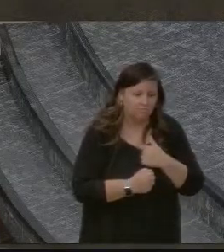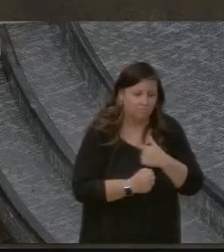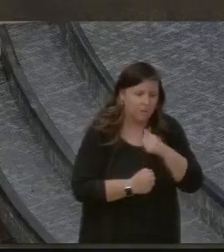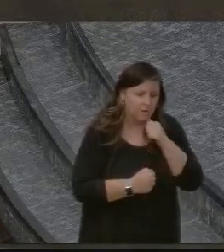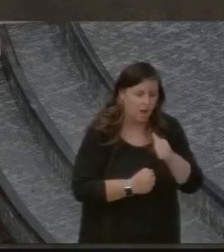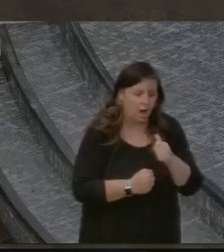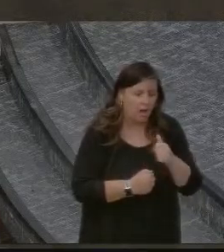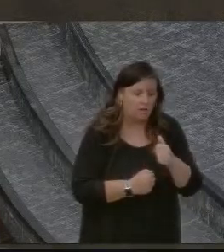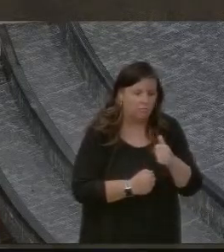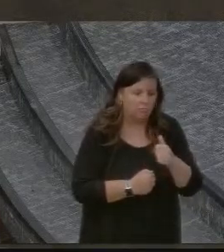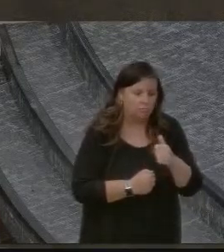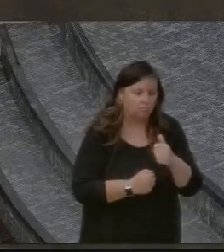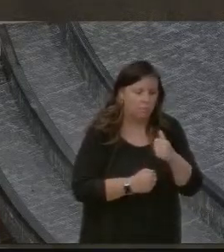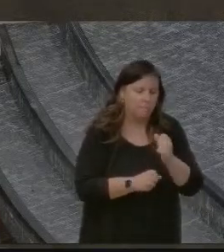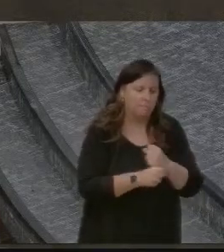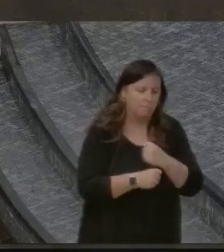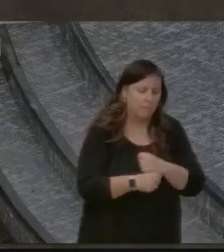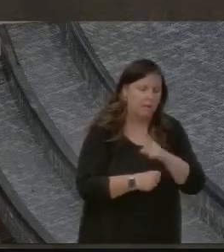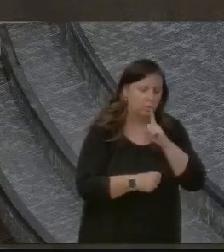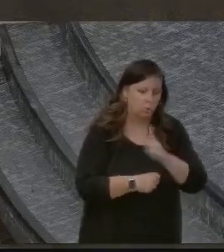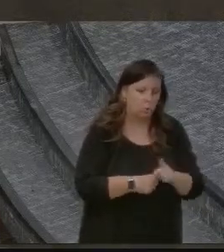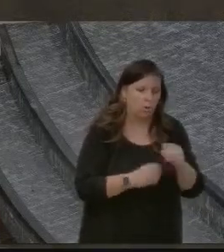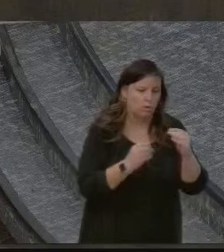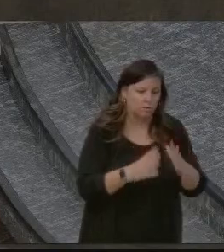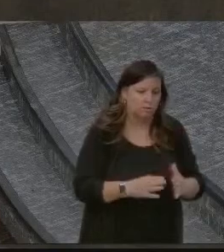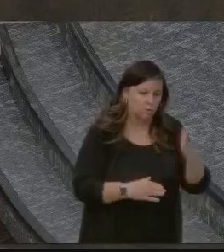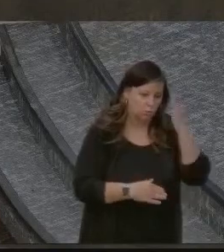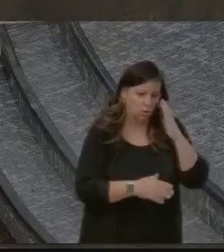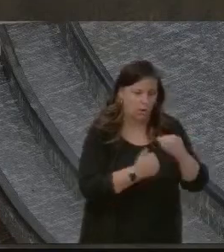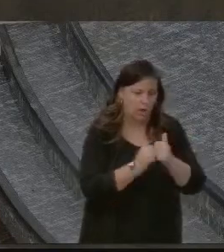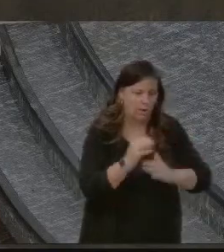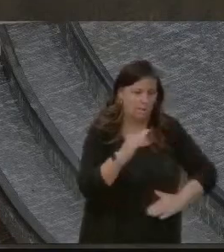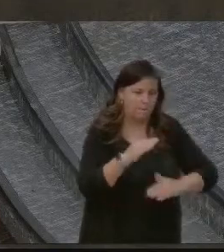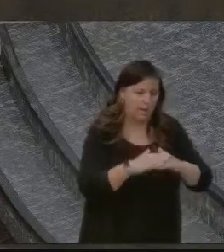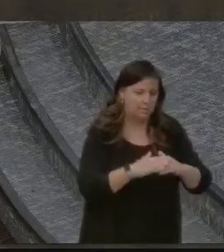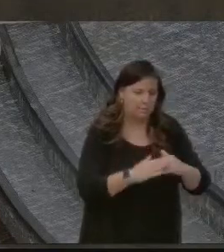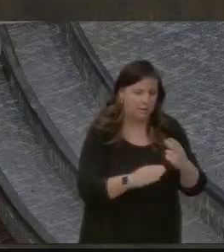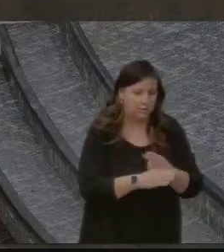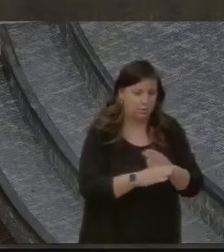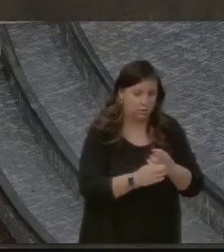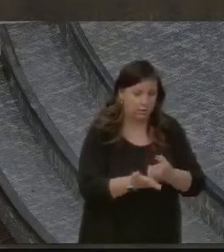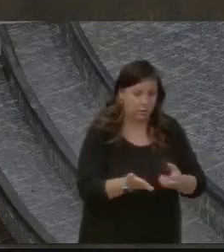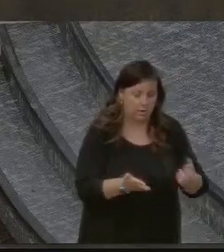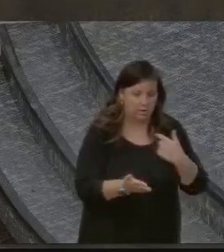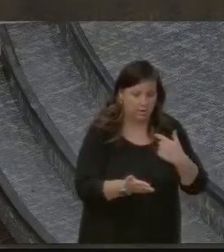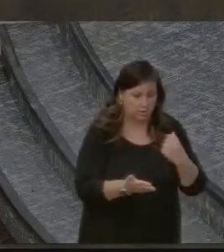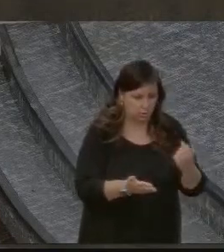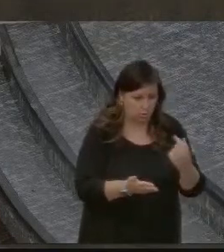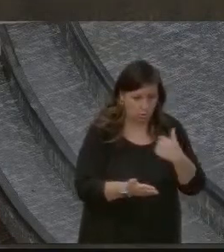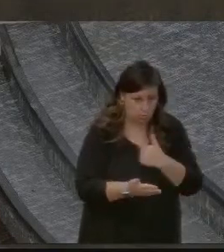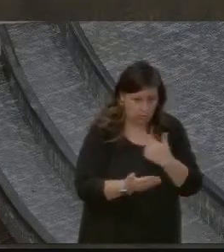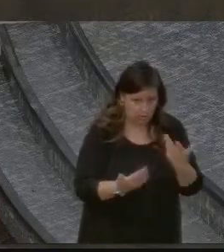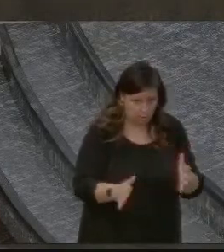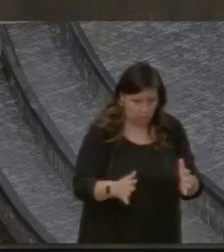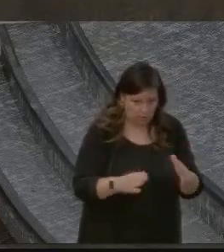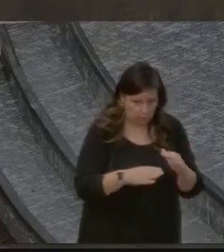teachers fully understand how to maximize the use of resources. Yes, So ma'am. will that be done? Yes, so we actually had a